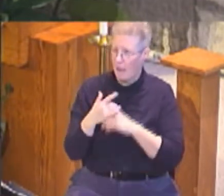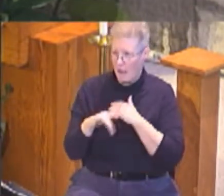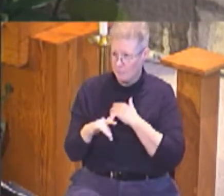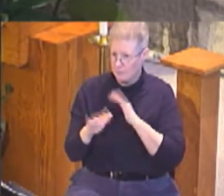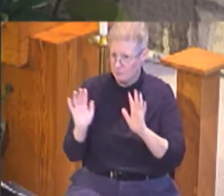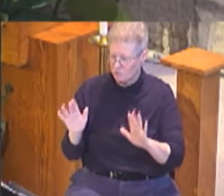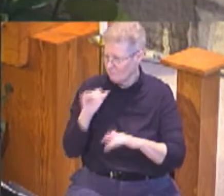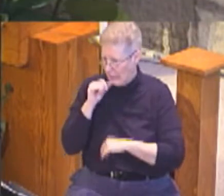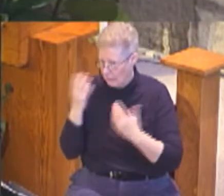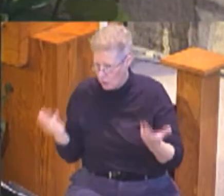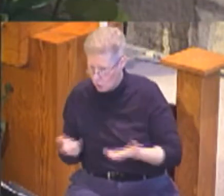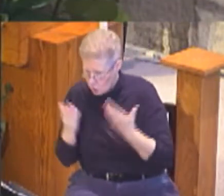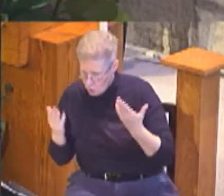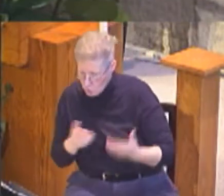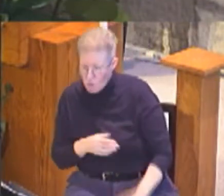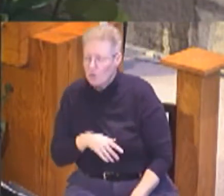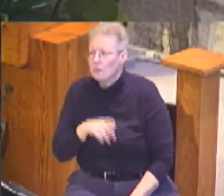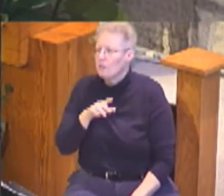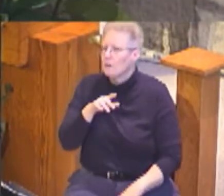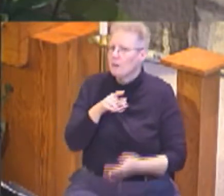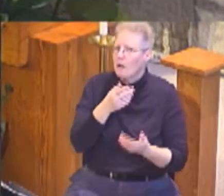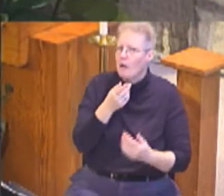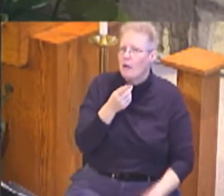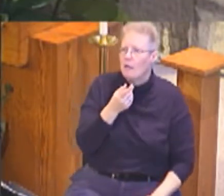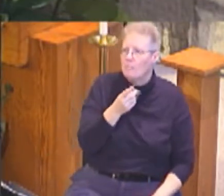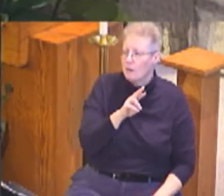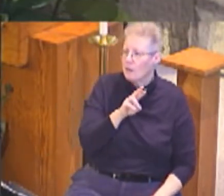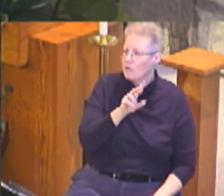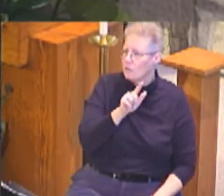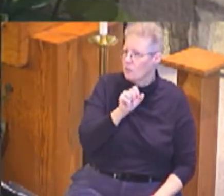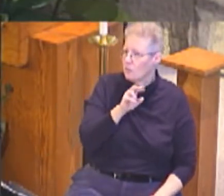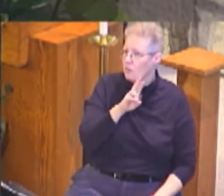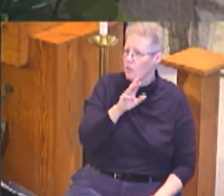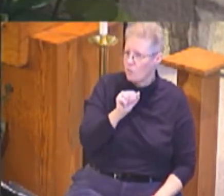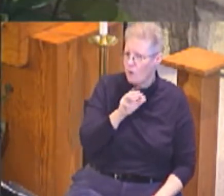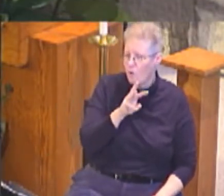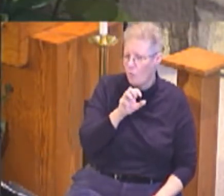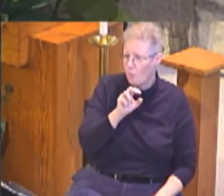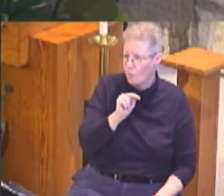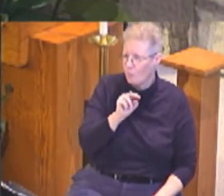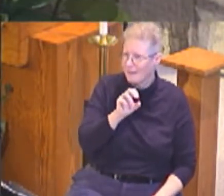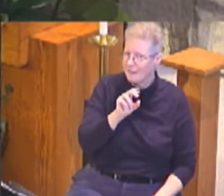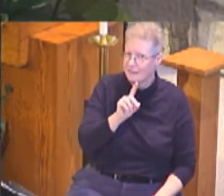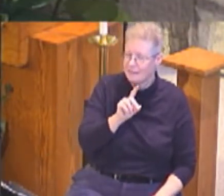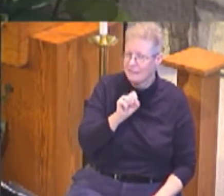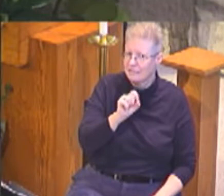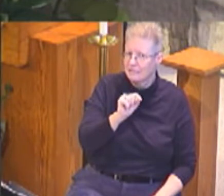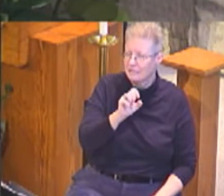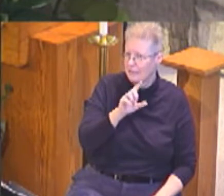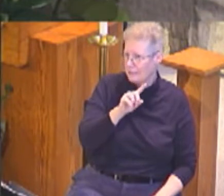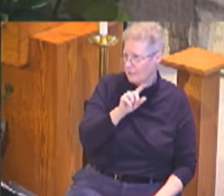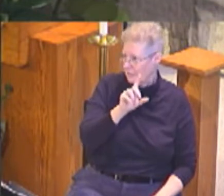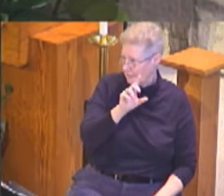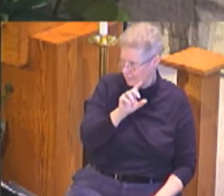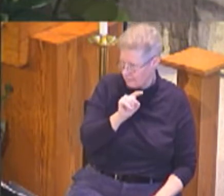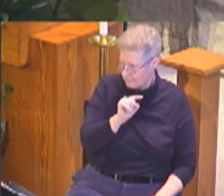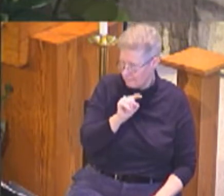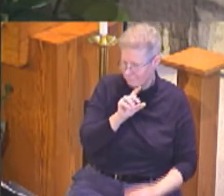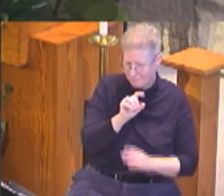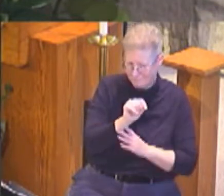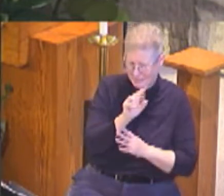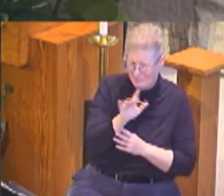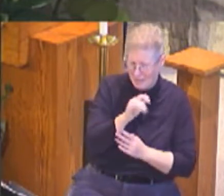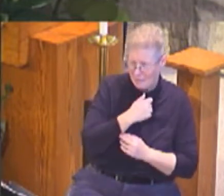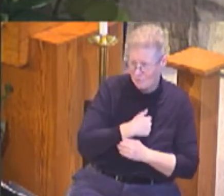Wednesday afternoons by appointment and on love offering basis. She combines her professional expertise as a